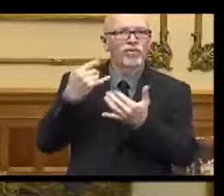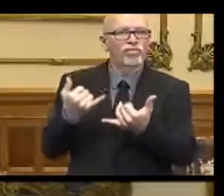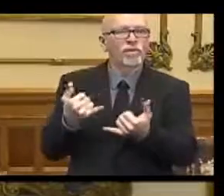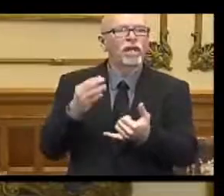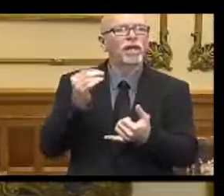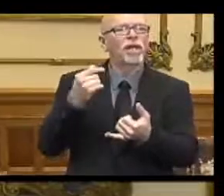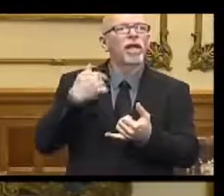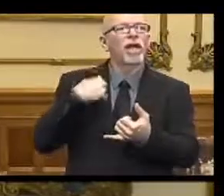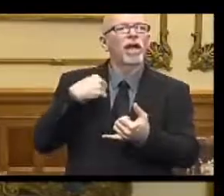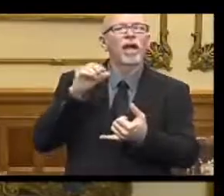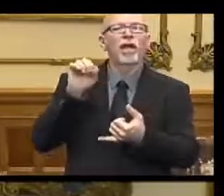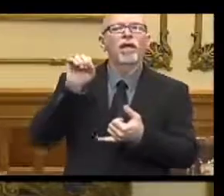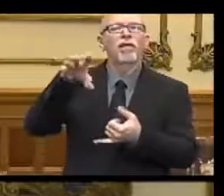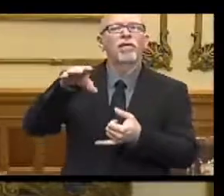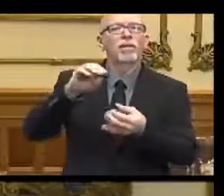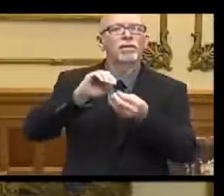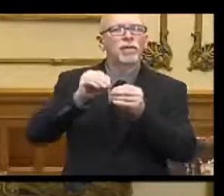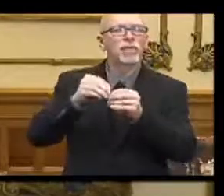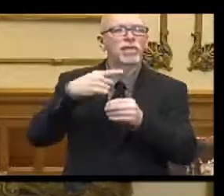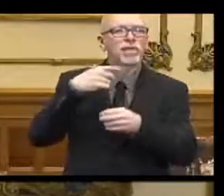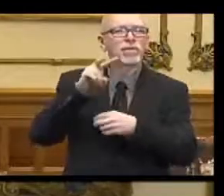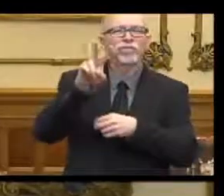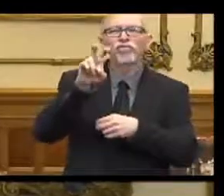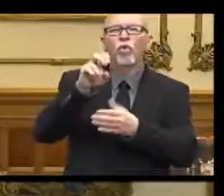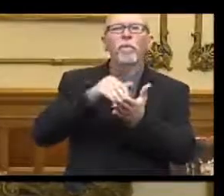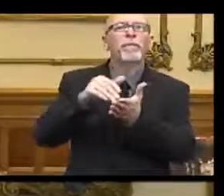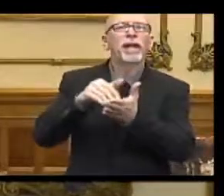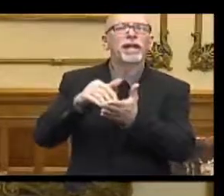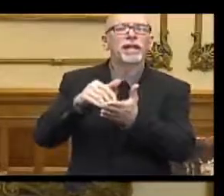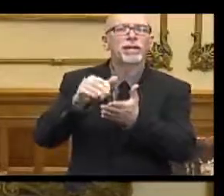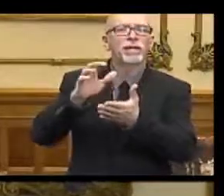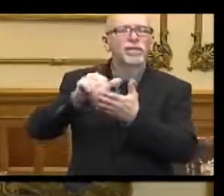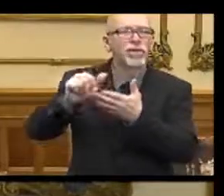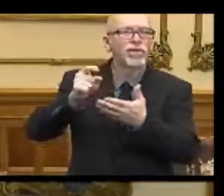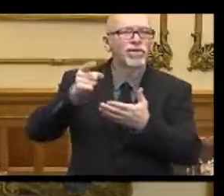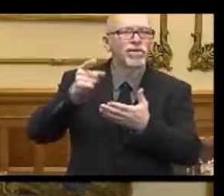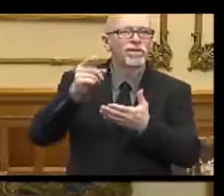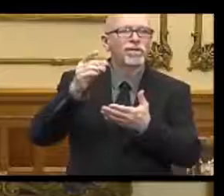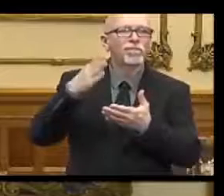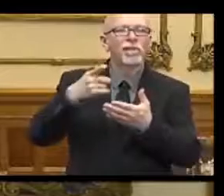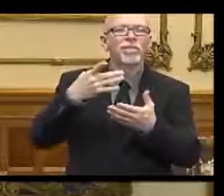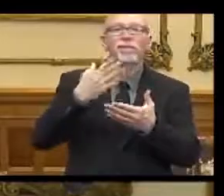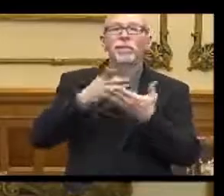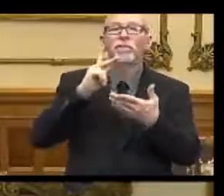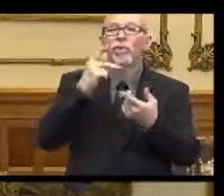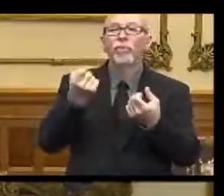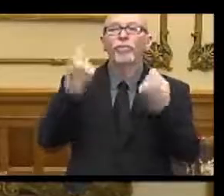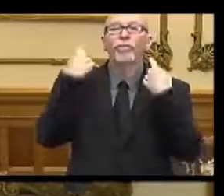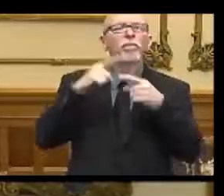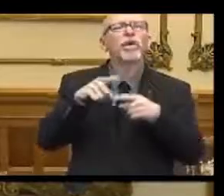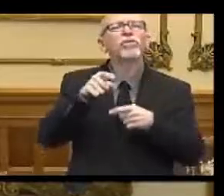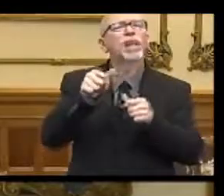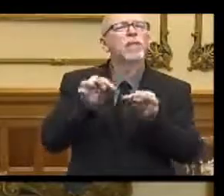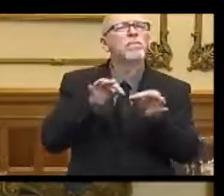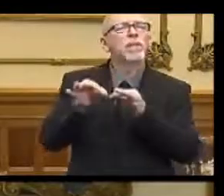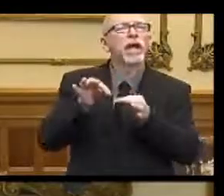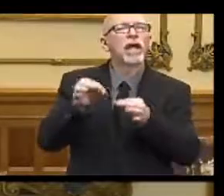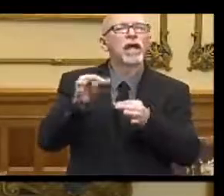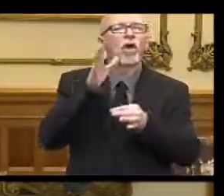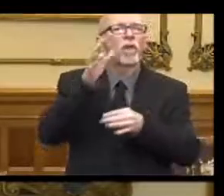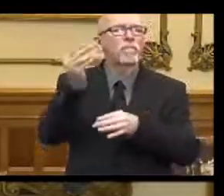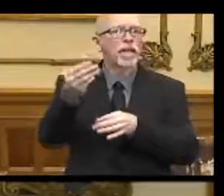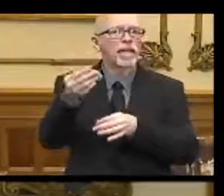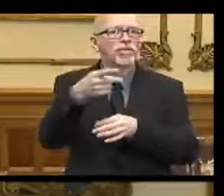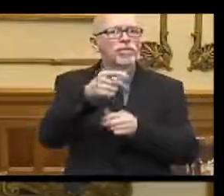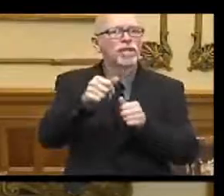I threw out a figure there, and it was 200 million that kind of probably just zoomed right by some folks. You want to talk about, come Monday,